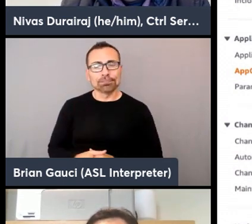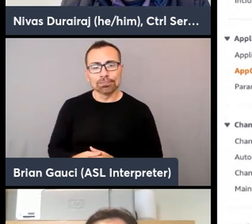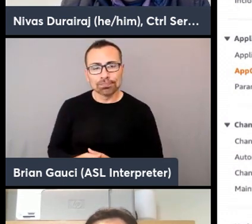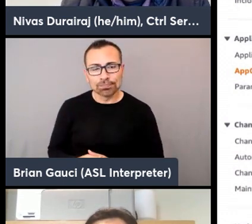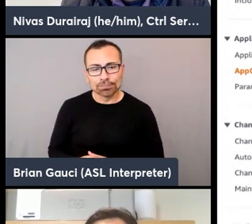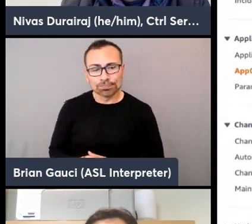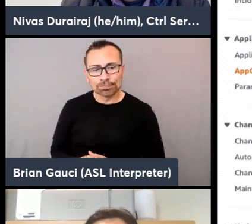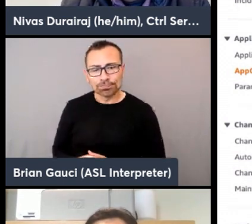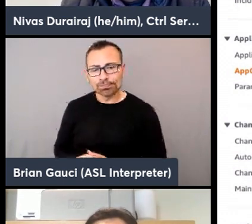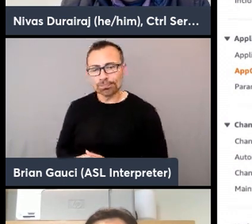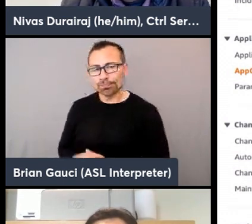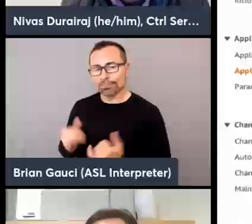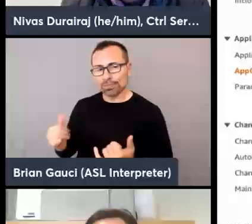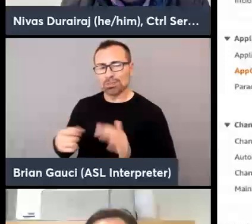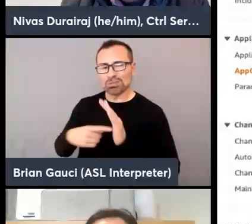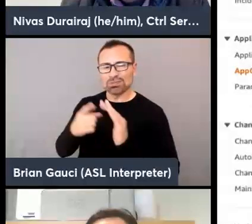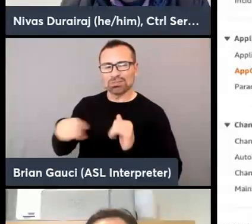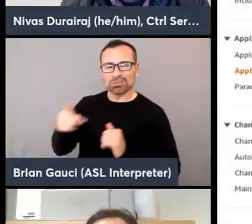10 homes, not 8.